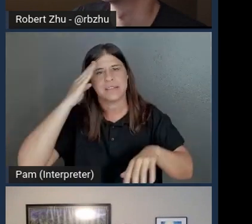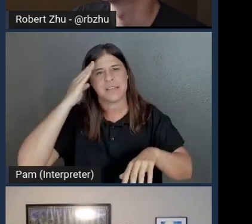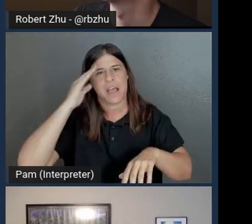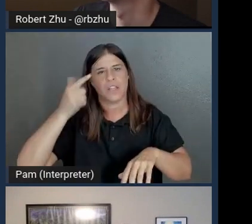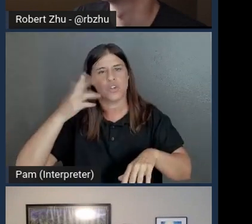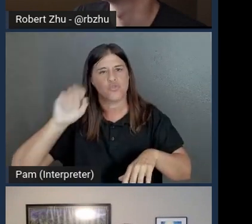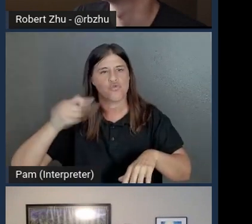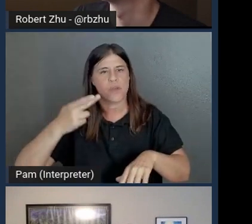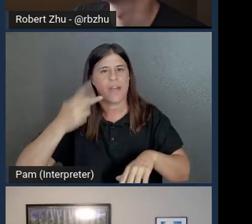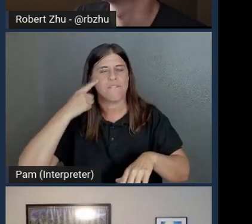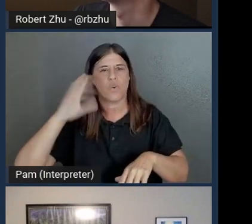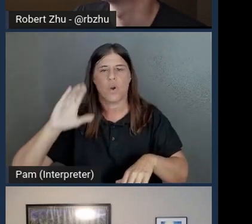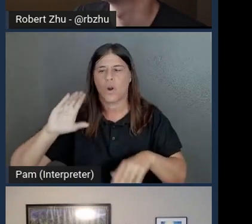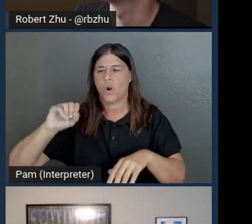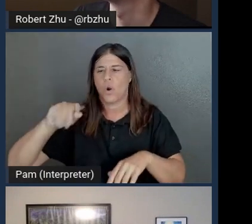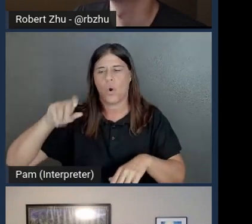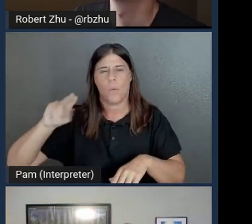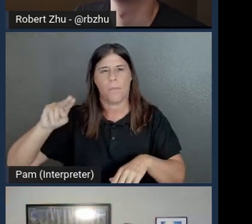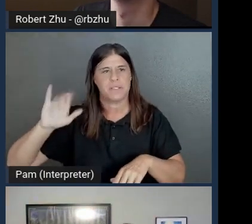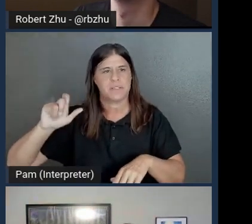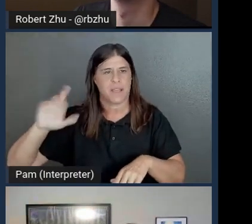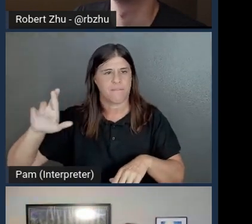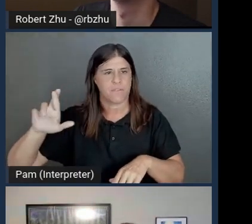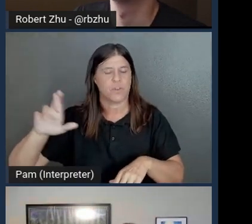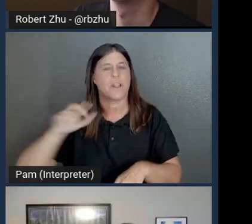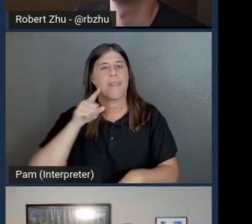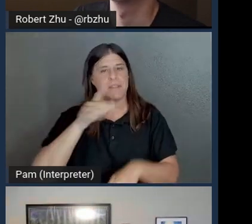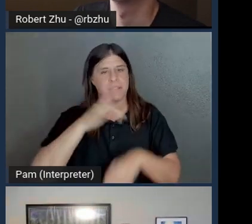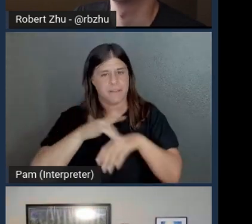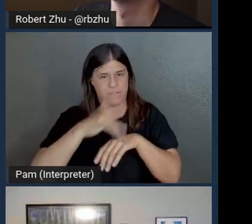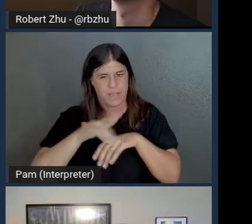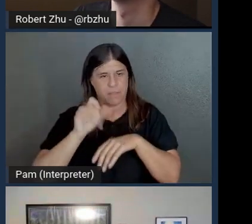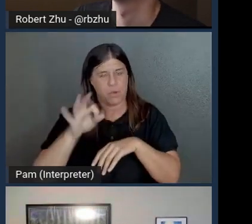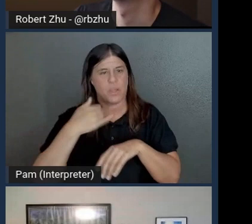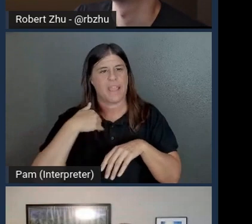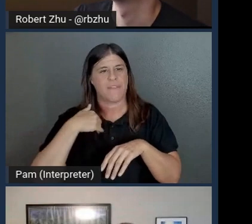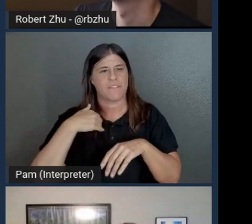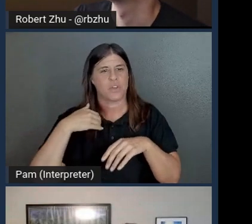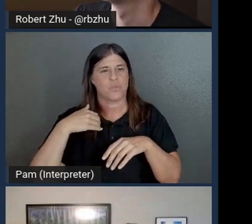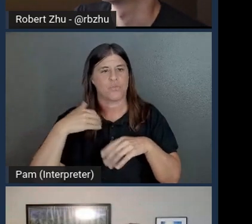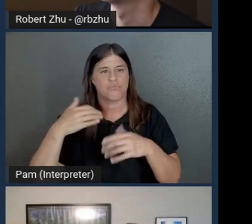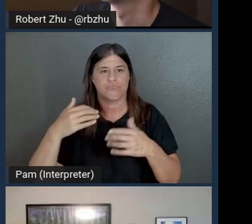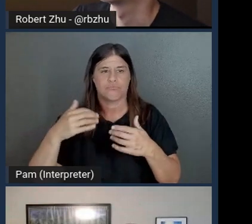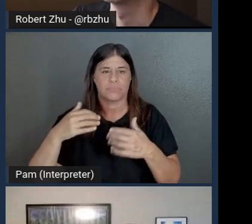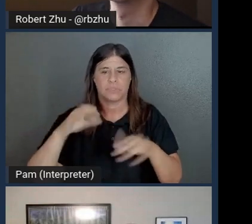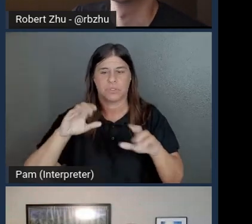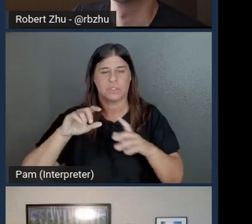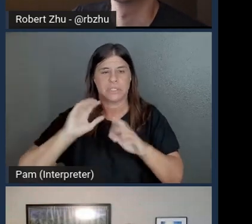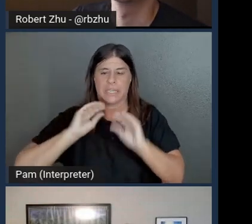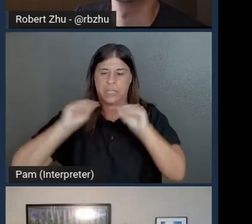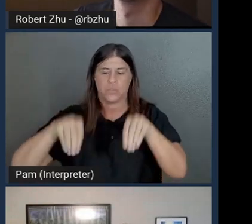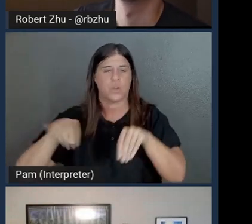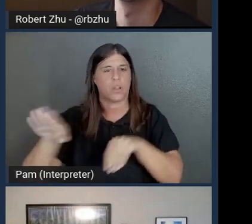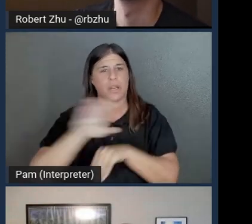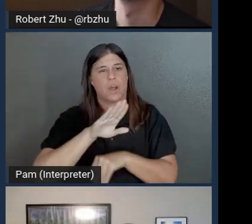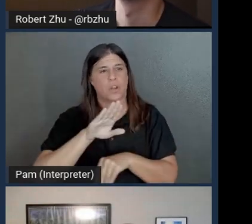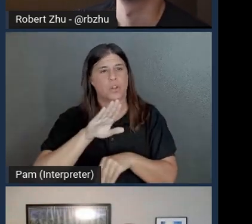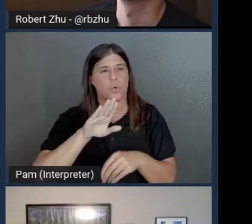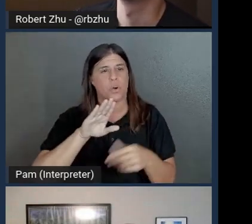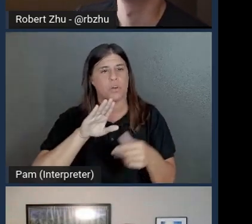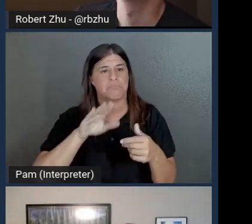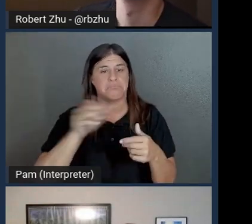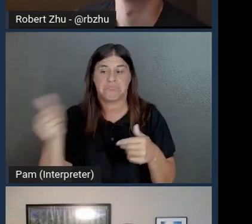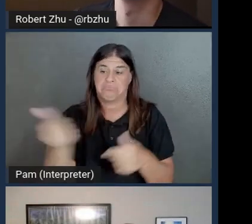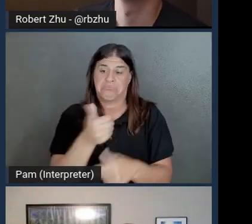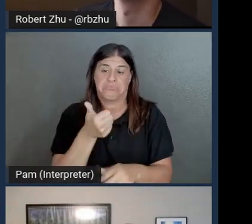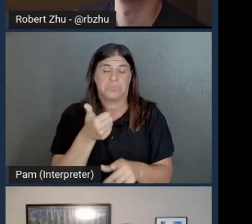in OpenCypher. This is available if you go spin up a notebook today, or you install this on your own instance.